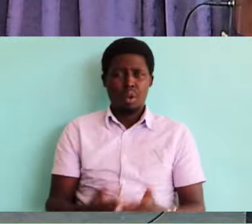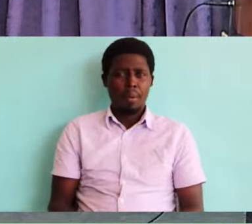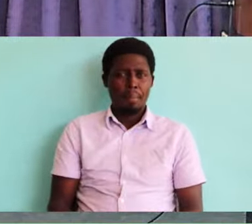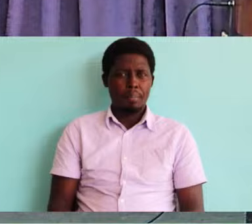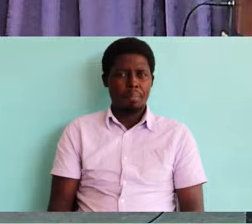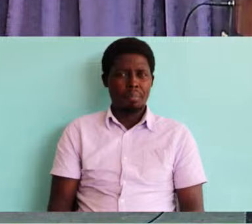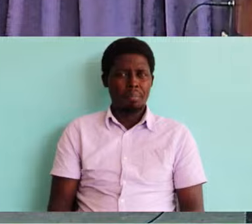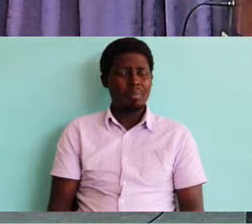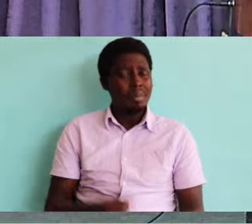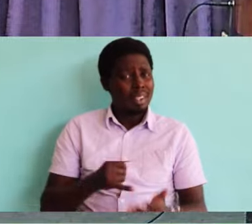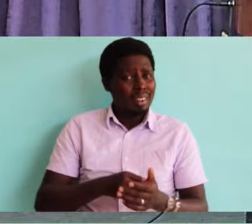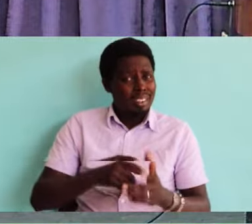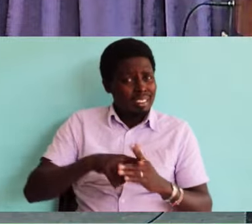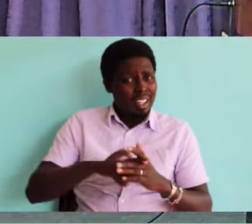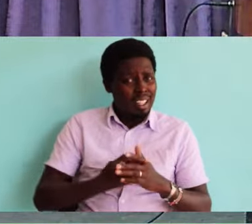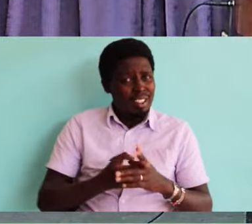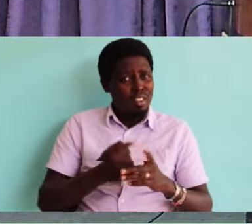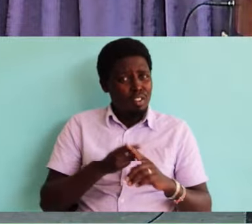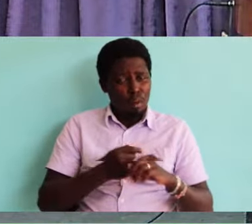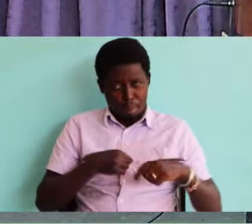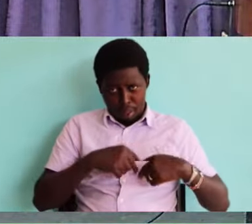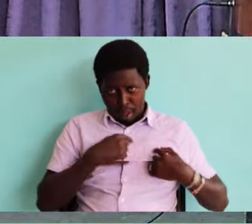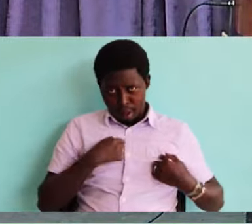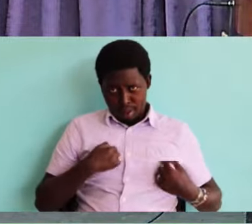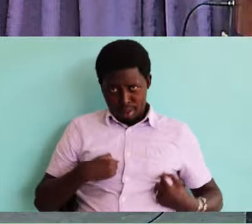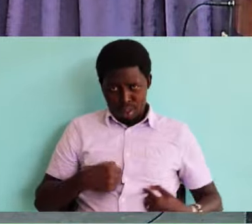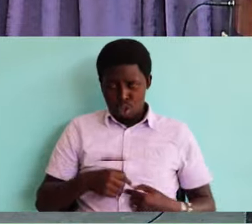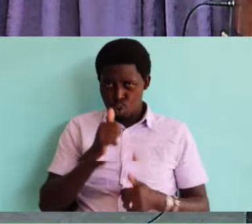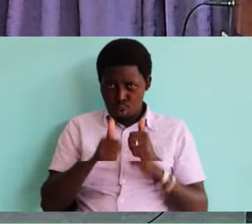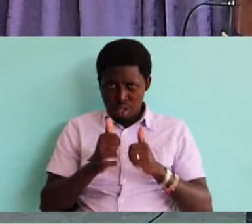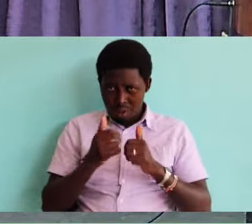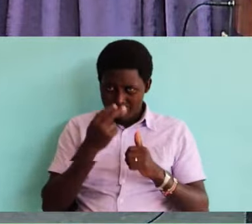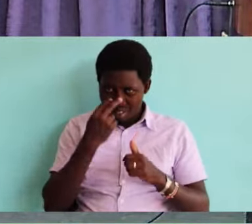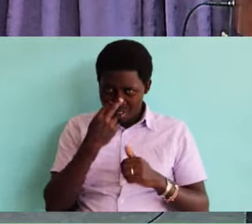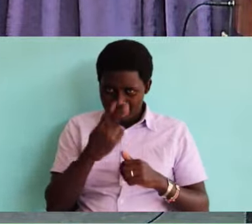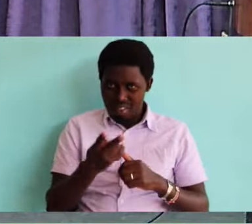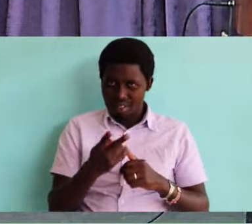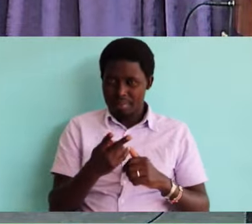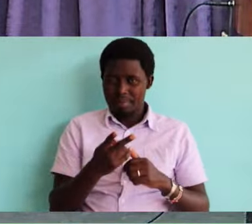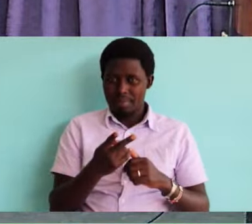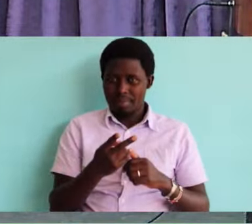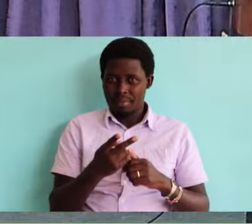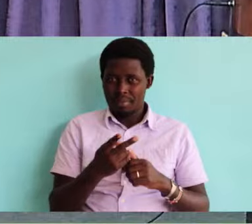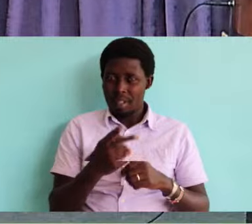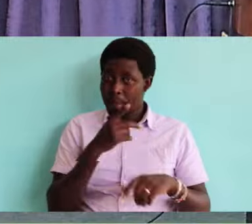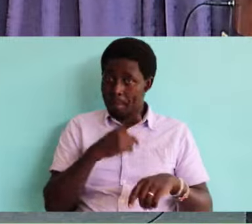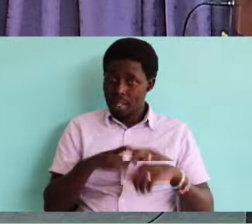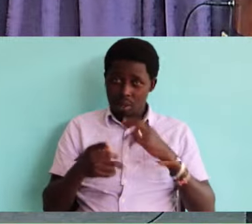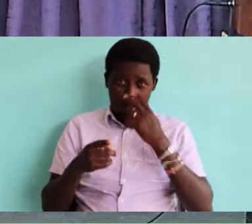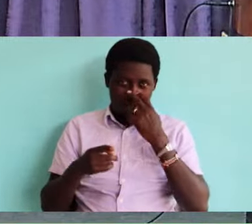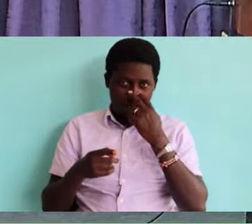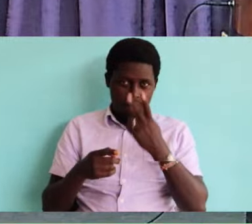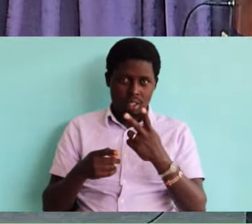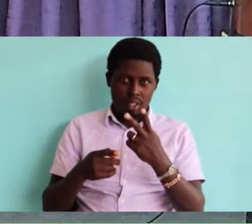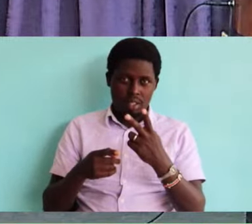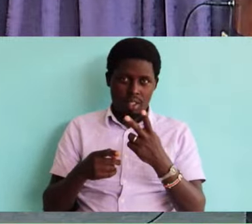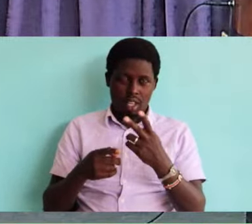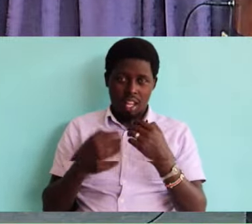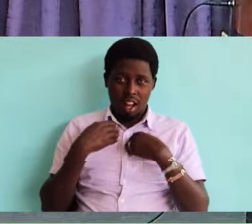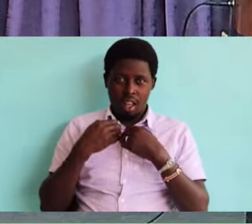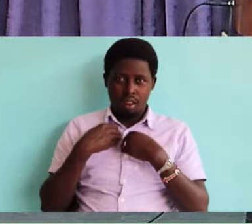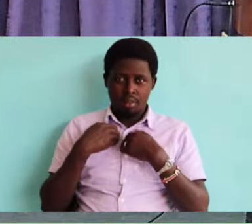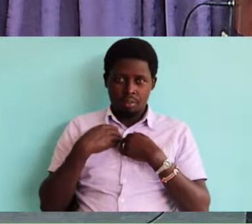It starts from the heart, which we can't see, unfortunately. But you can see, you can have